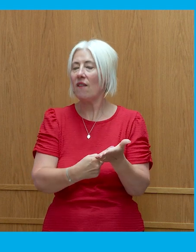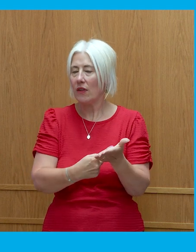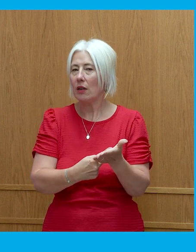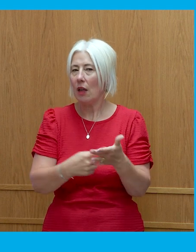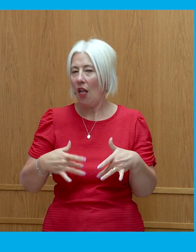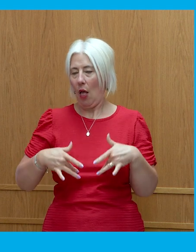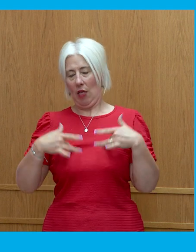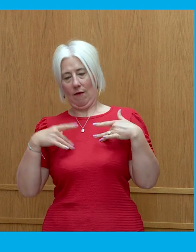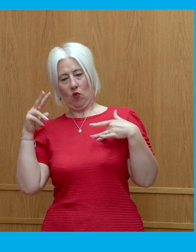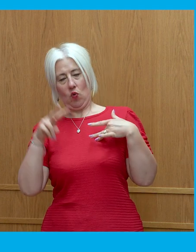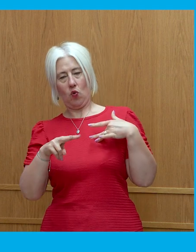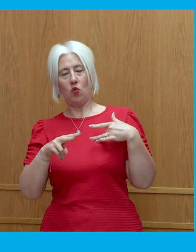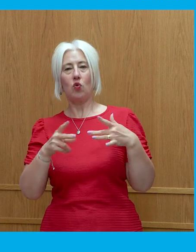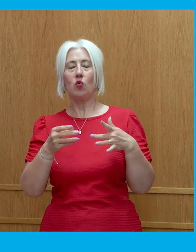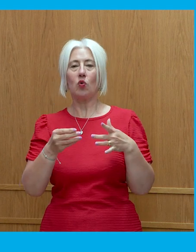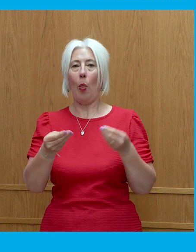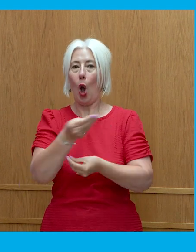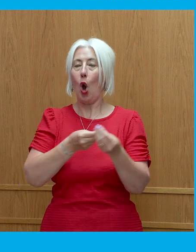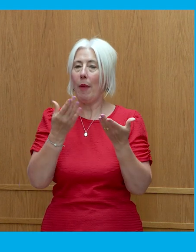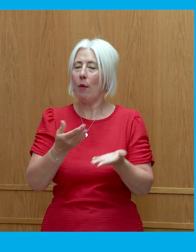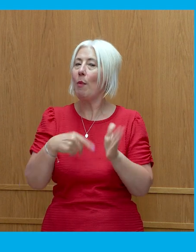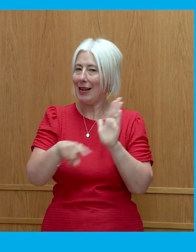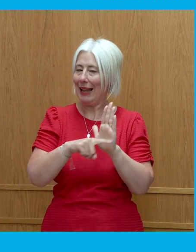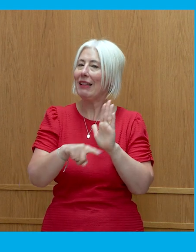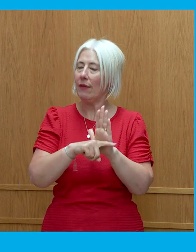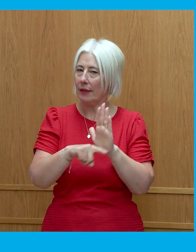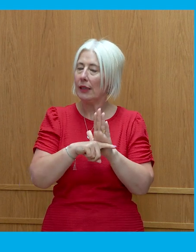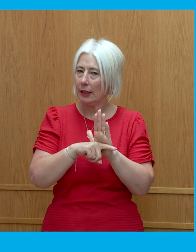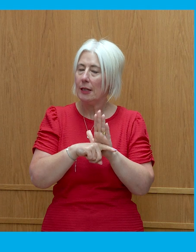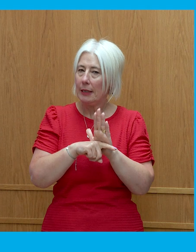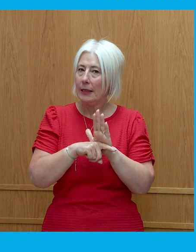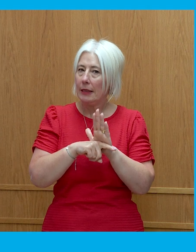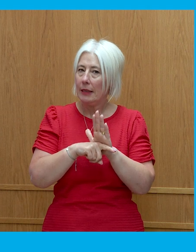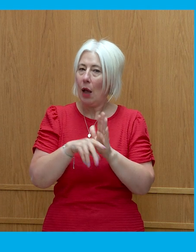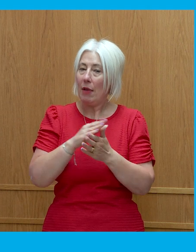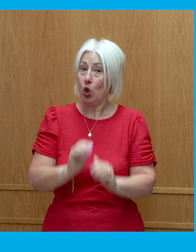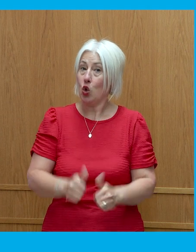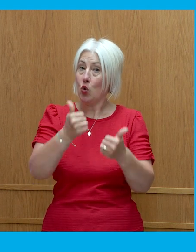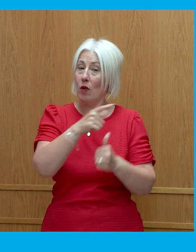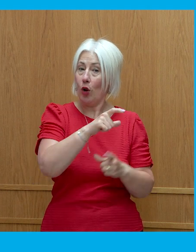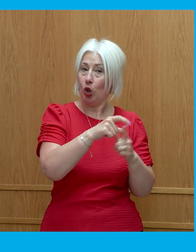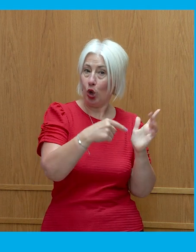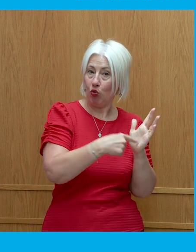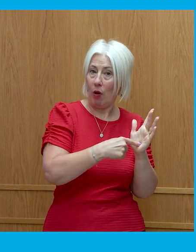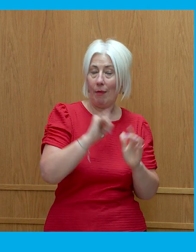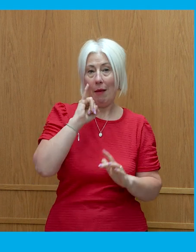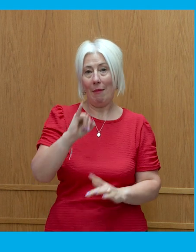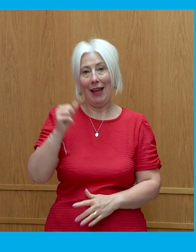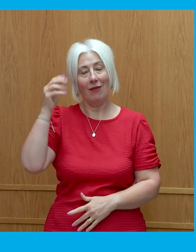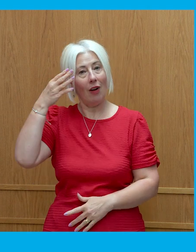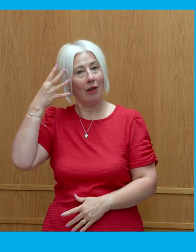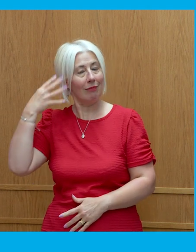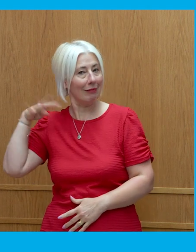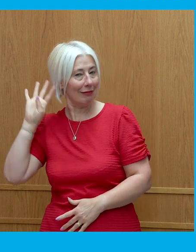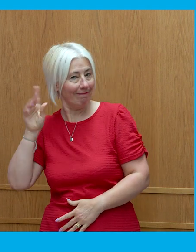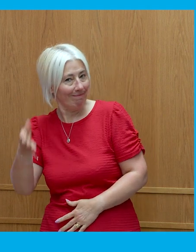Perceptions of the economy are net negative right now. And that would then be good for Trump and bad for Harris. But we